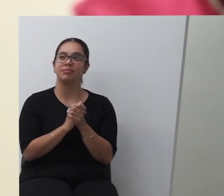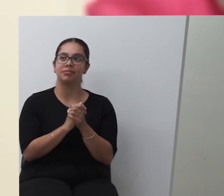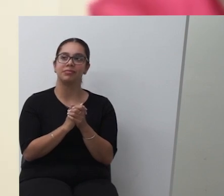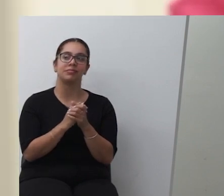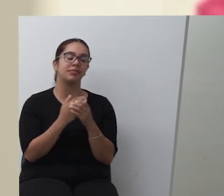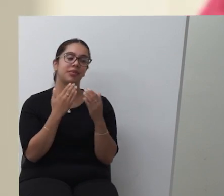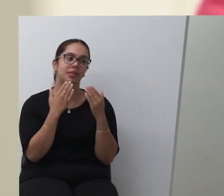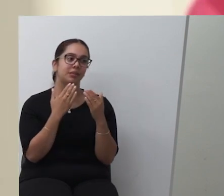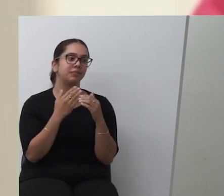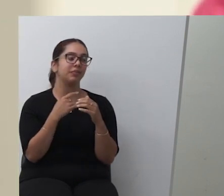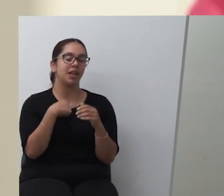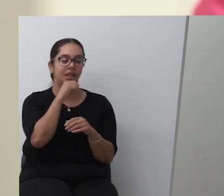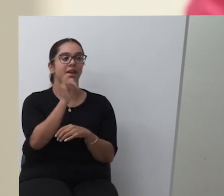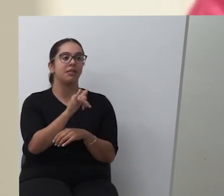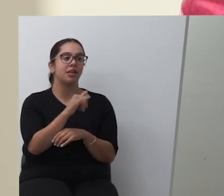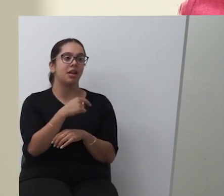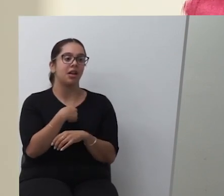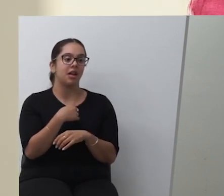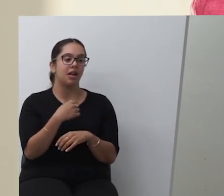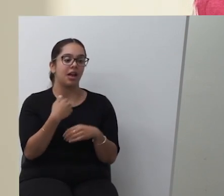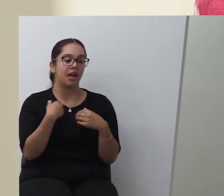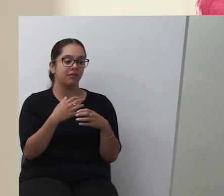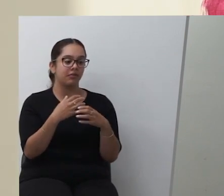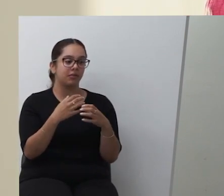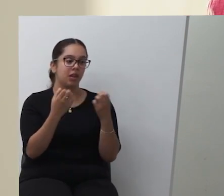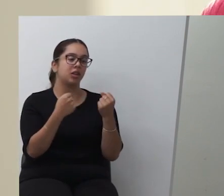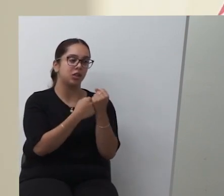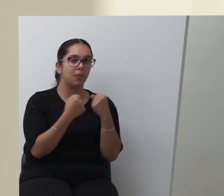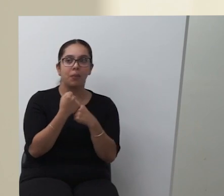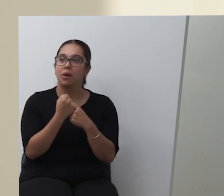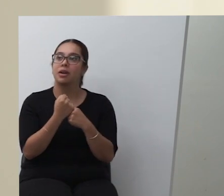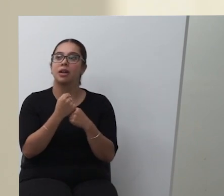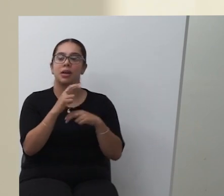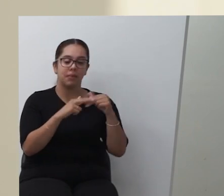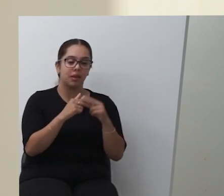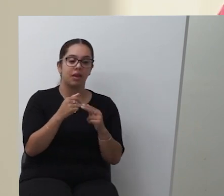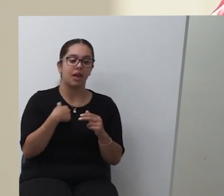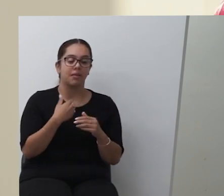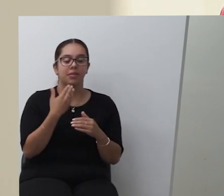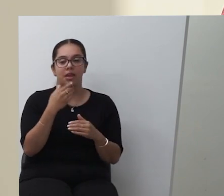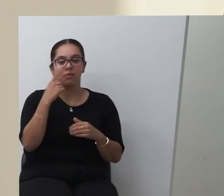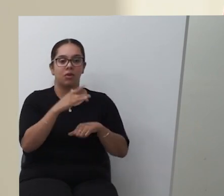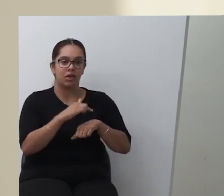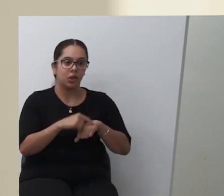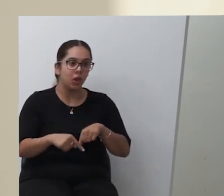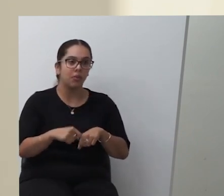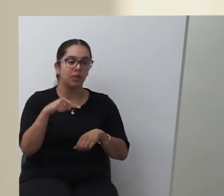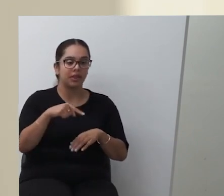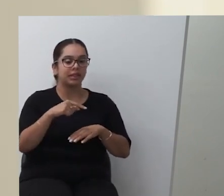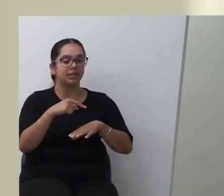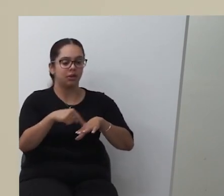that was great, and I love that. I love that there can be that kind of solidarity and building, and I'm so grateful to GYOPO for this space that you